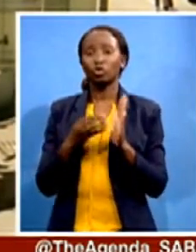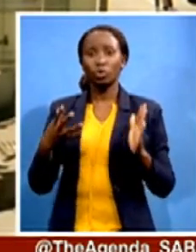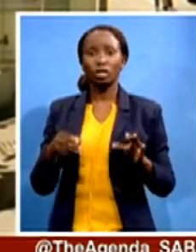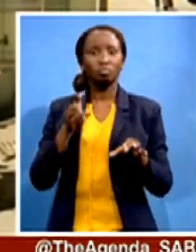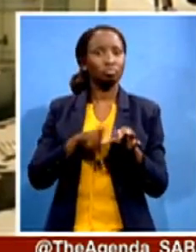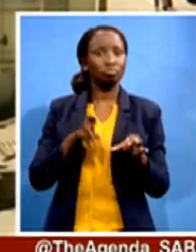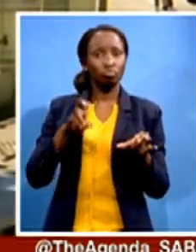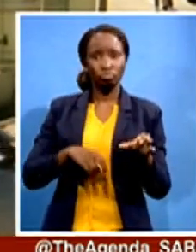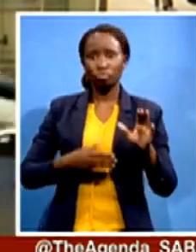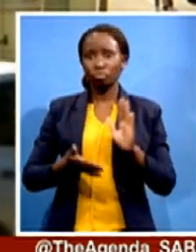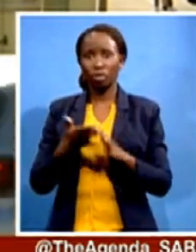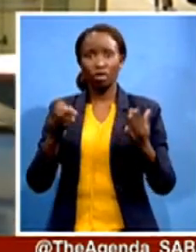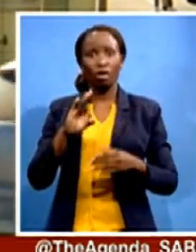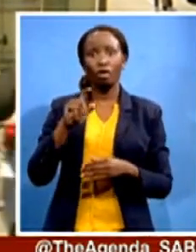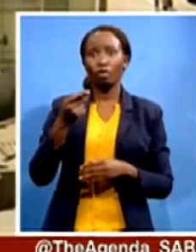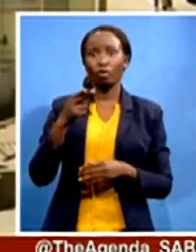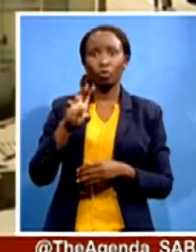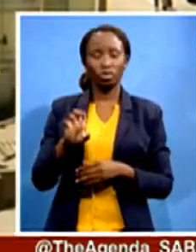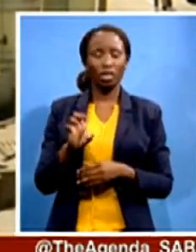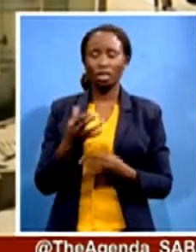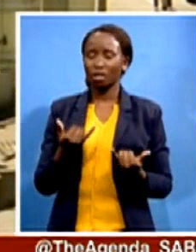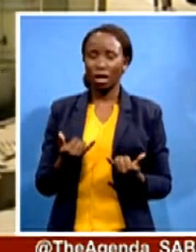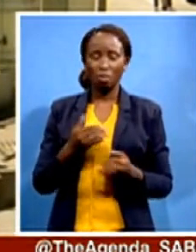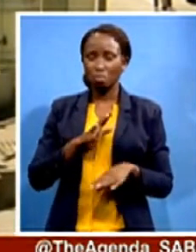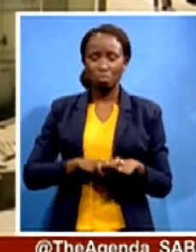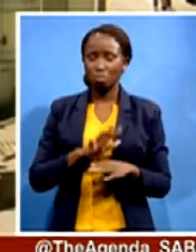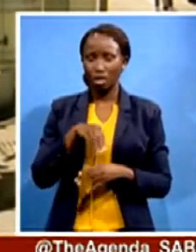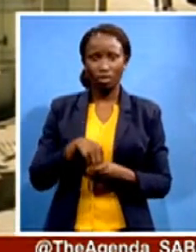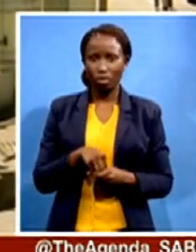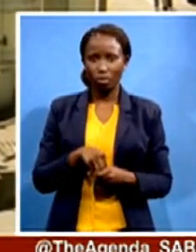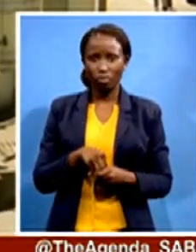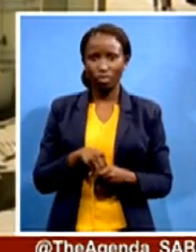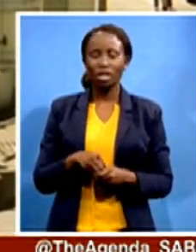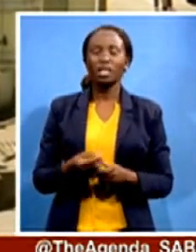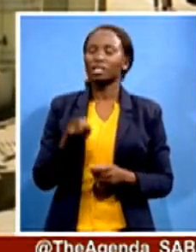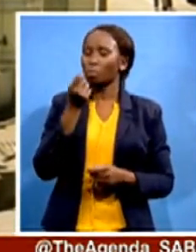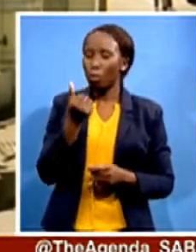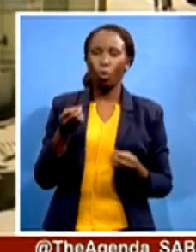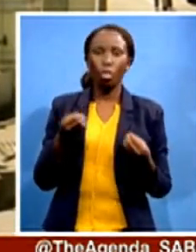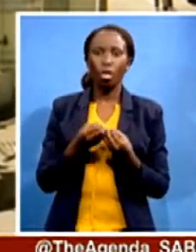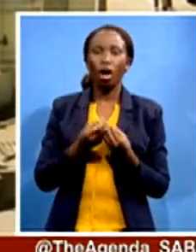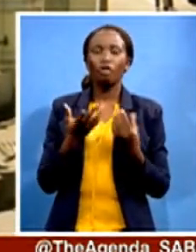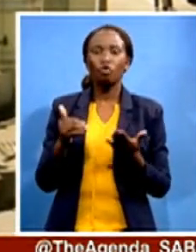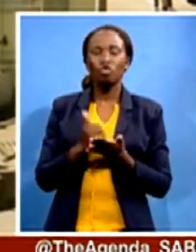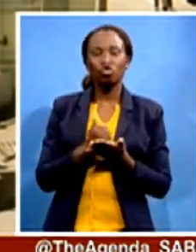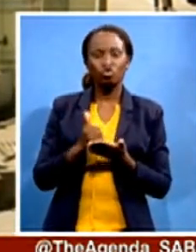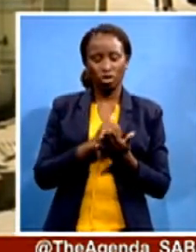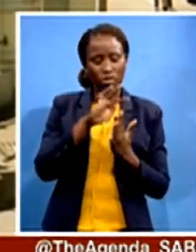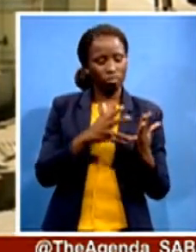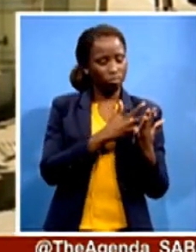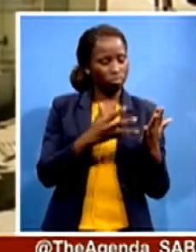lives of students. Just a mere thing of submitting a registration template. That one, our university has been failing